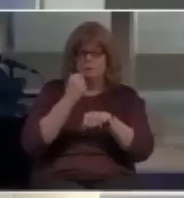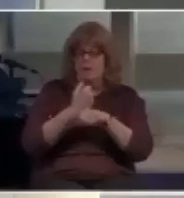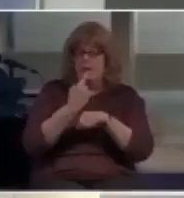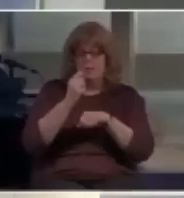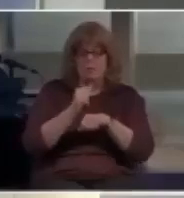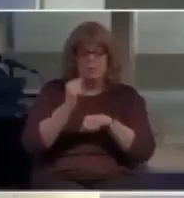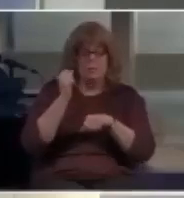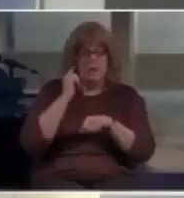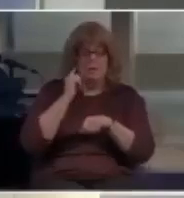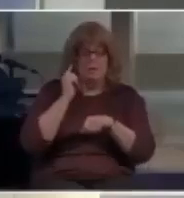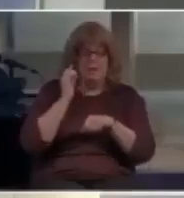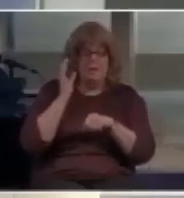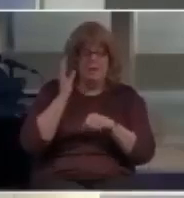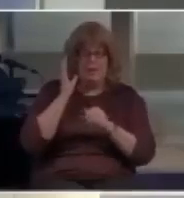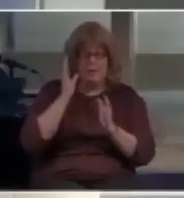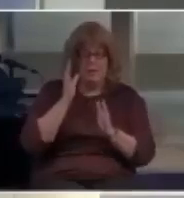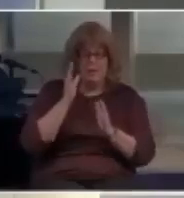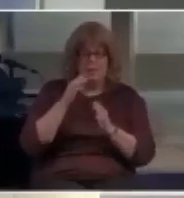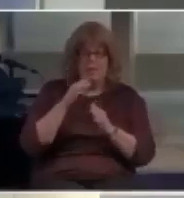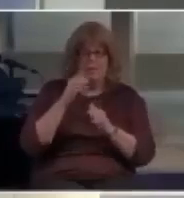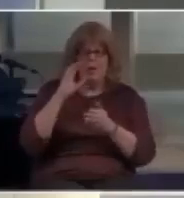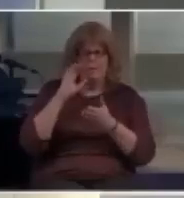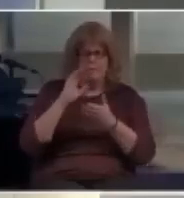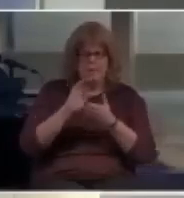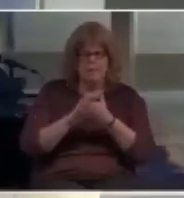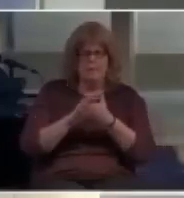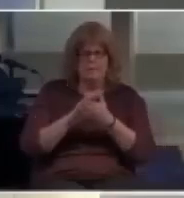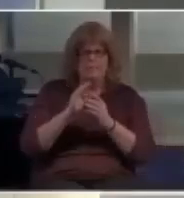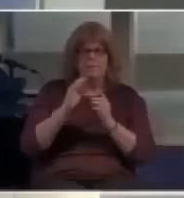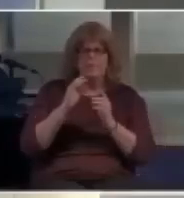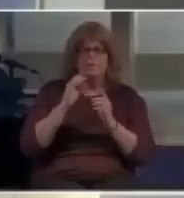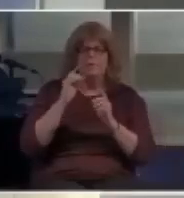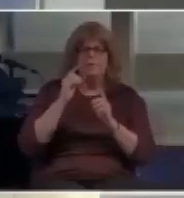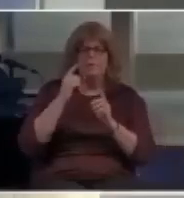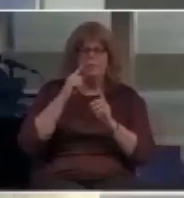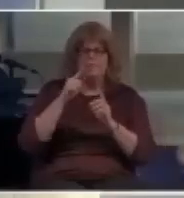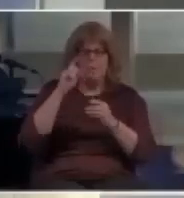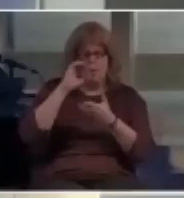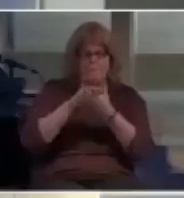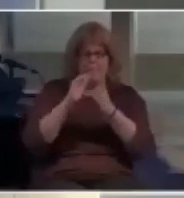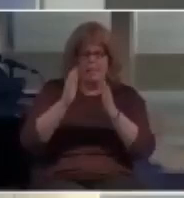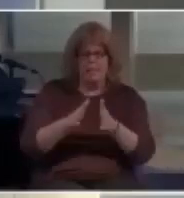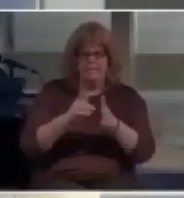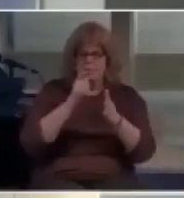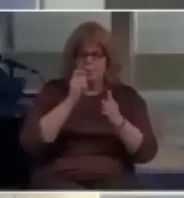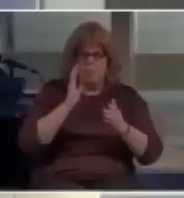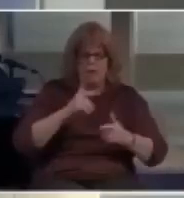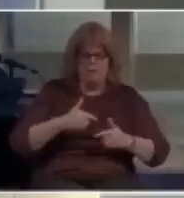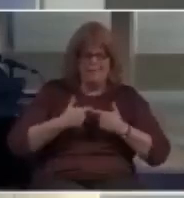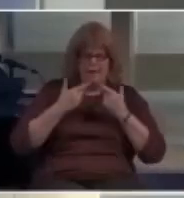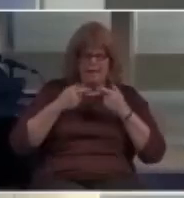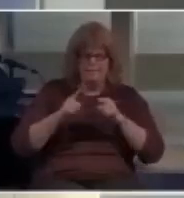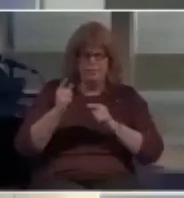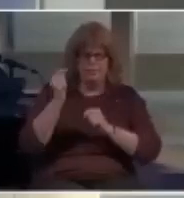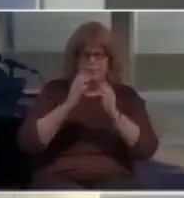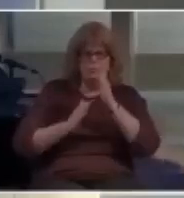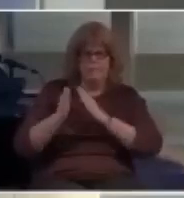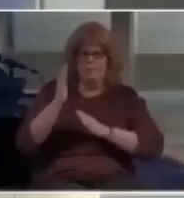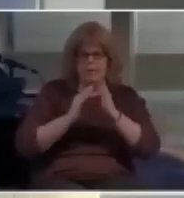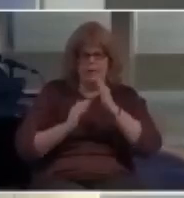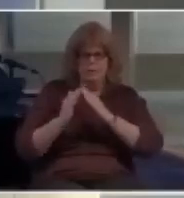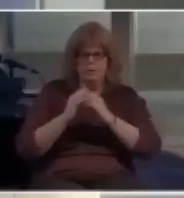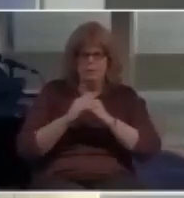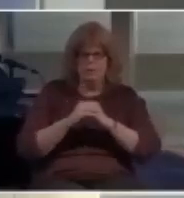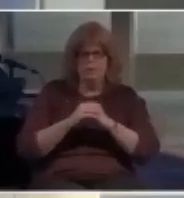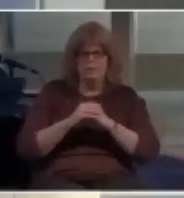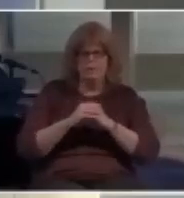anyone who has ears to hear. And these are, I believe, directed to the believers who are alive during the time of the